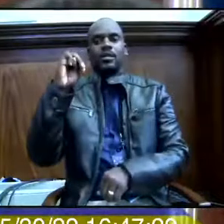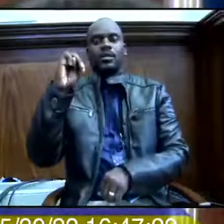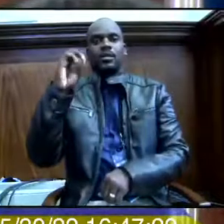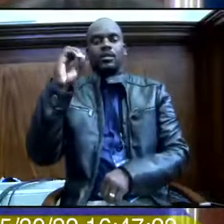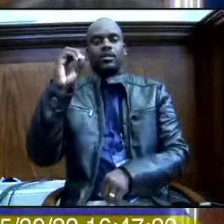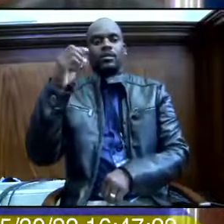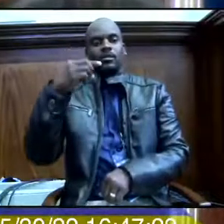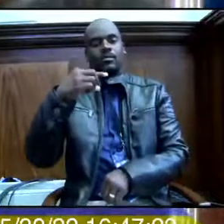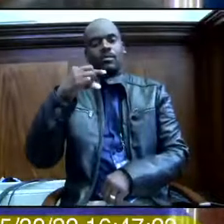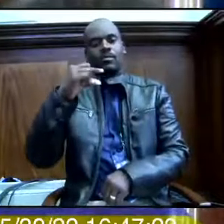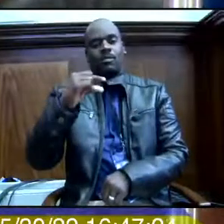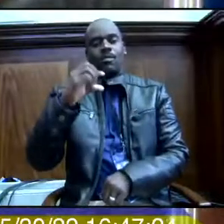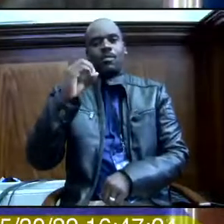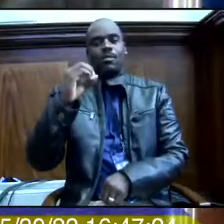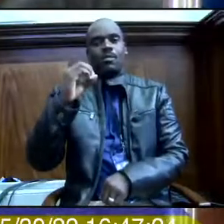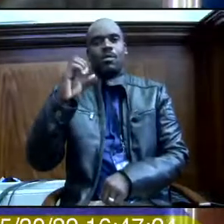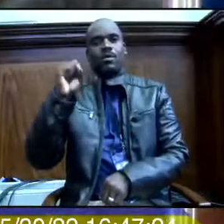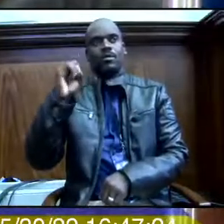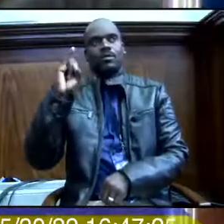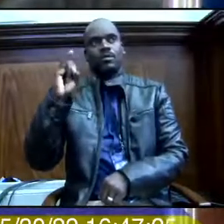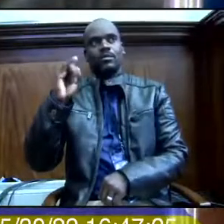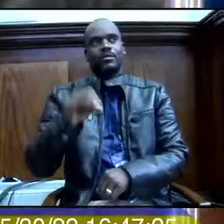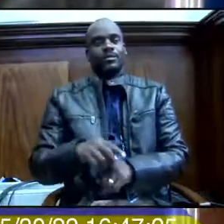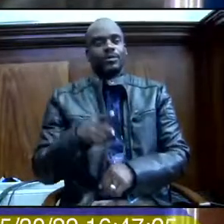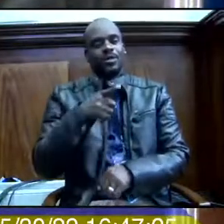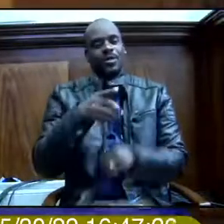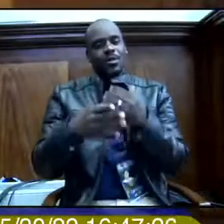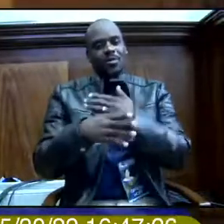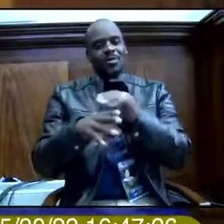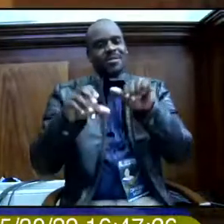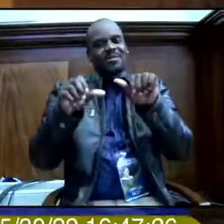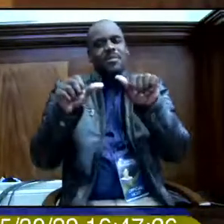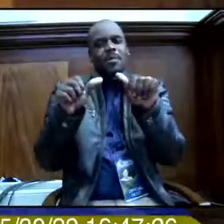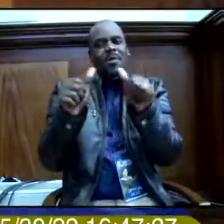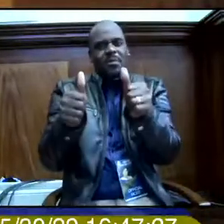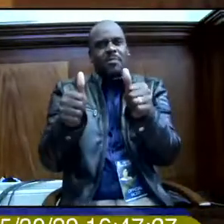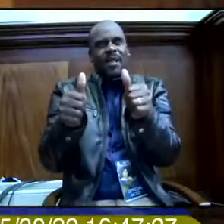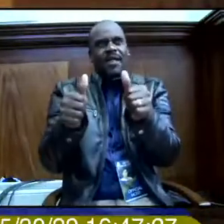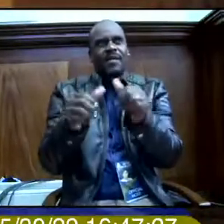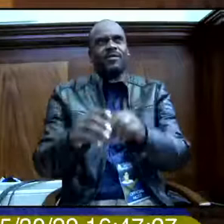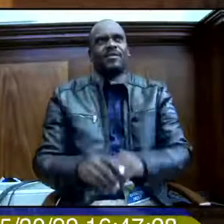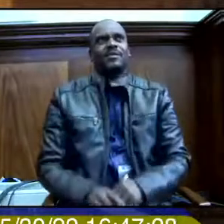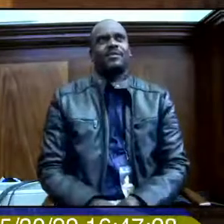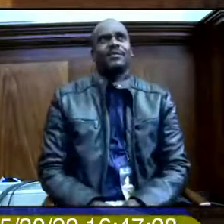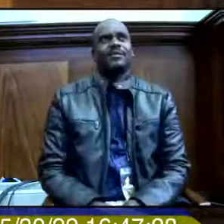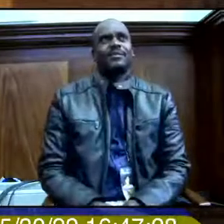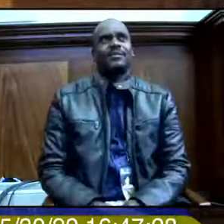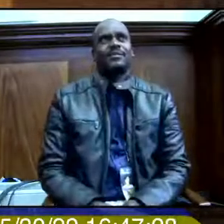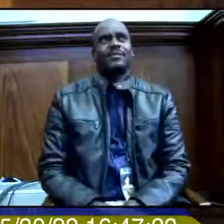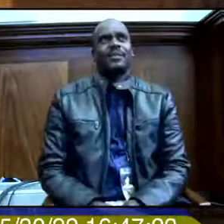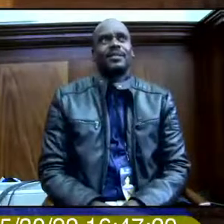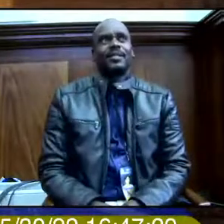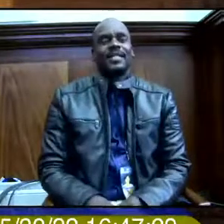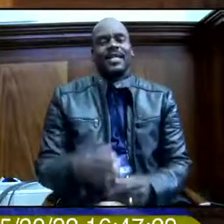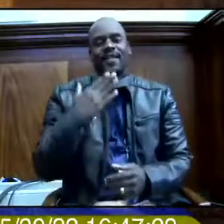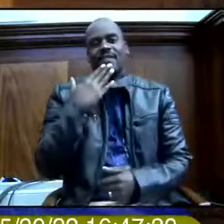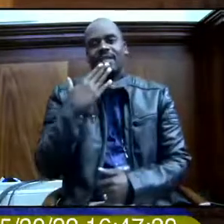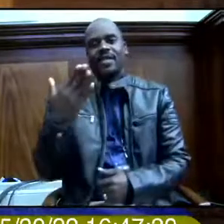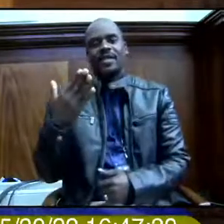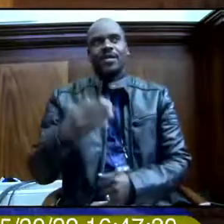you excelled if i were to appraise you you were going to get 10 out of 10. thank